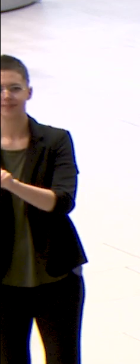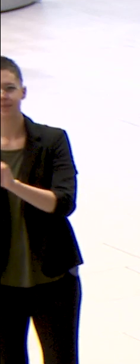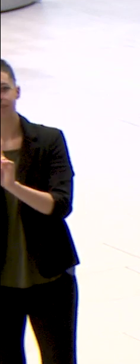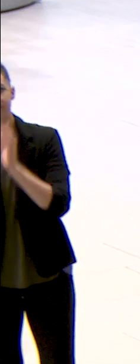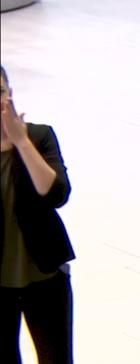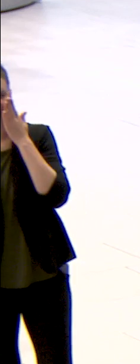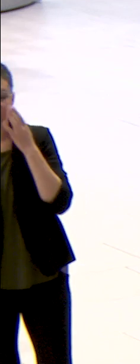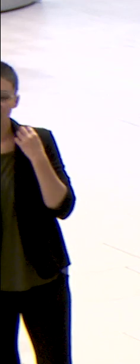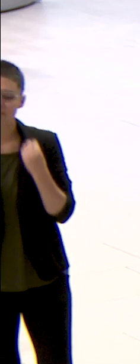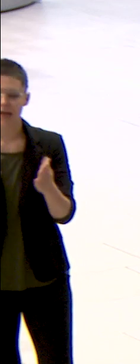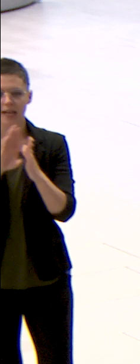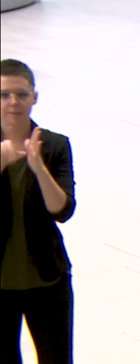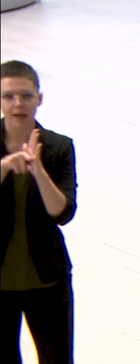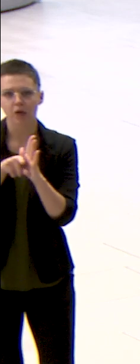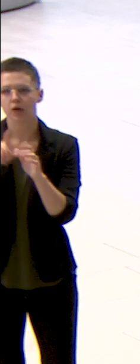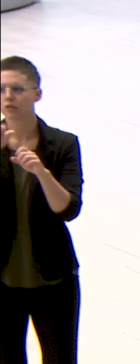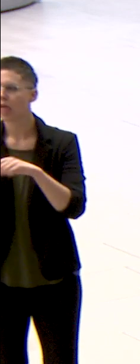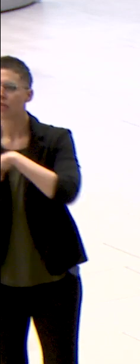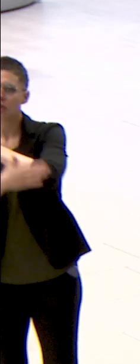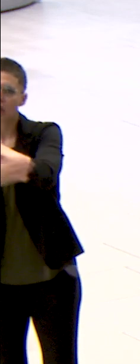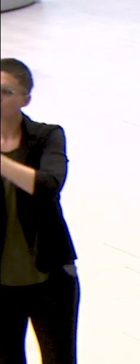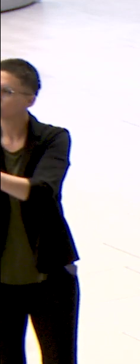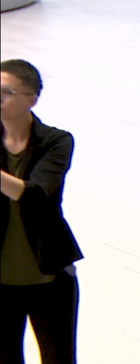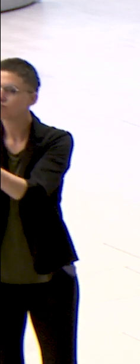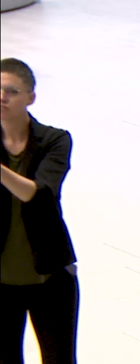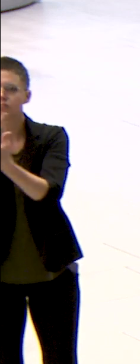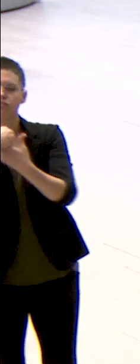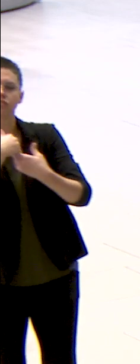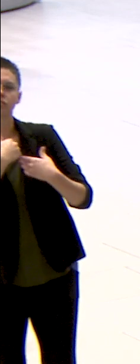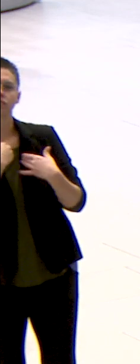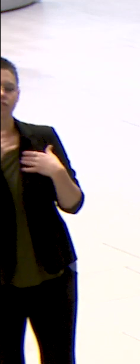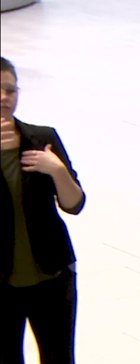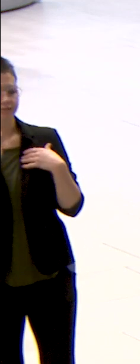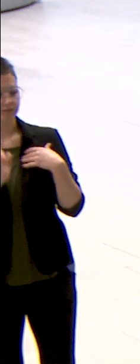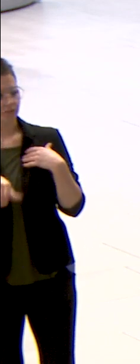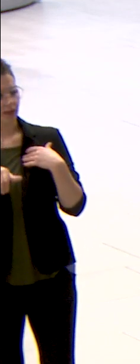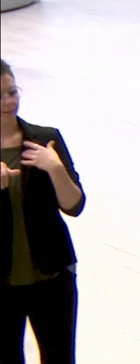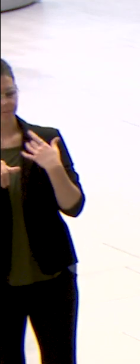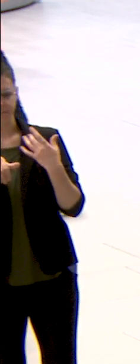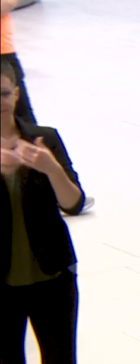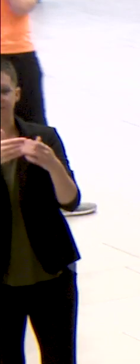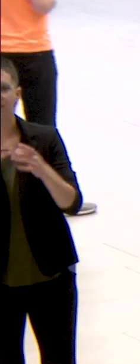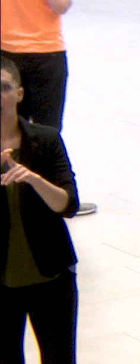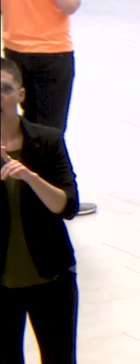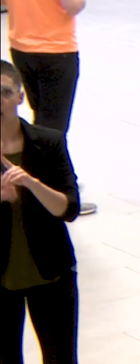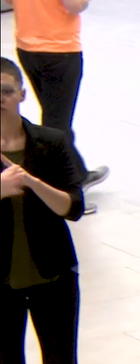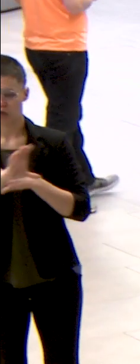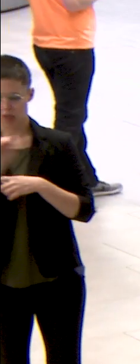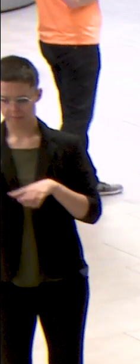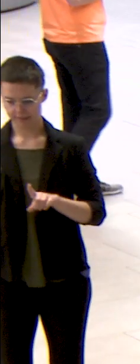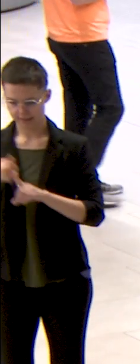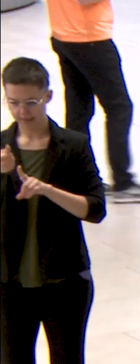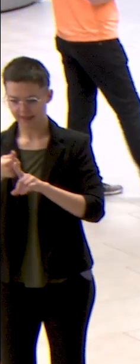many countries are represented in that. And so making sure that we have that diversity, you know, even within a cultural company, we have